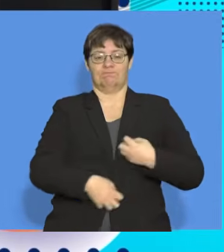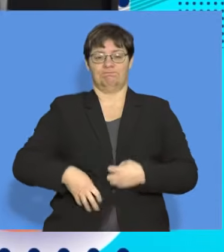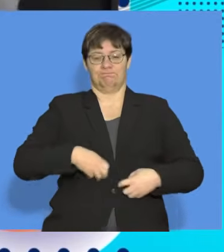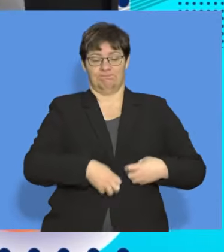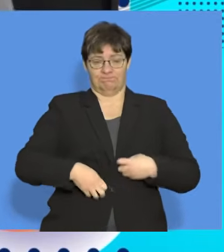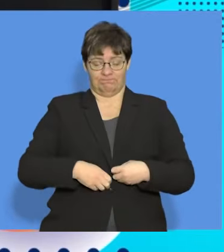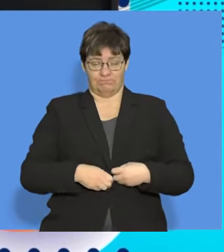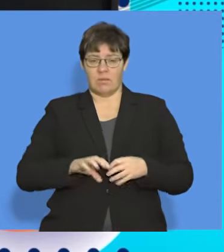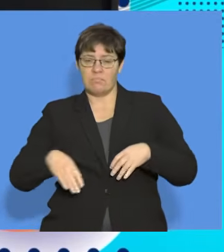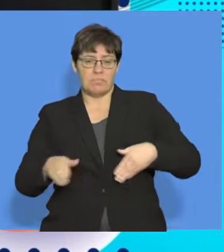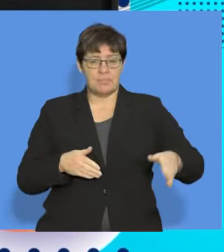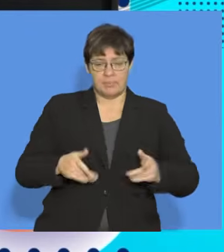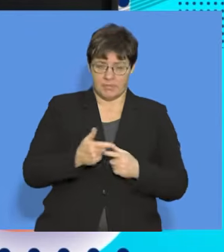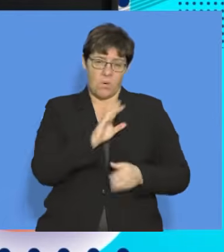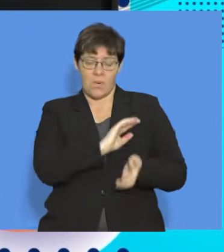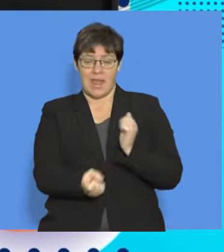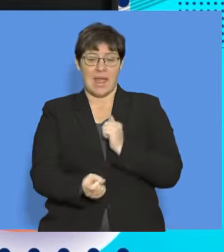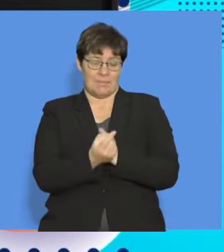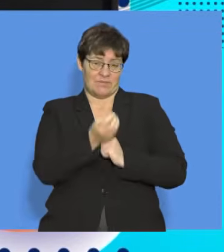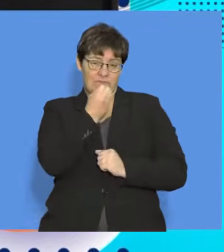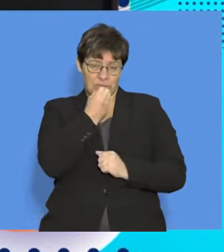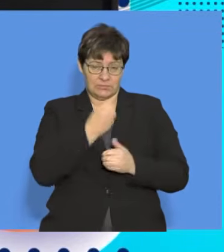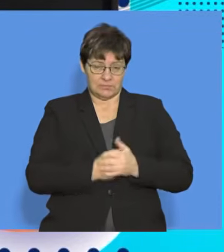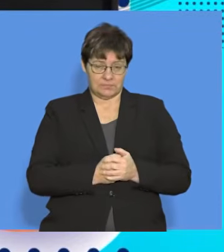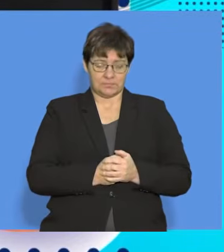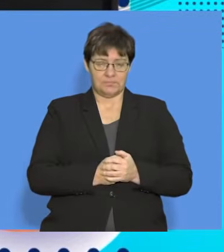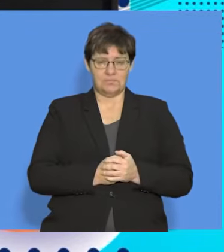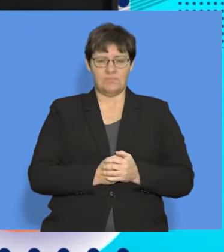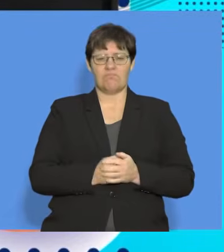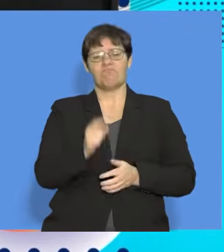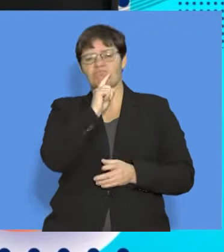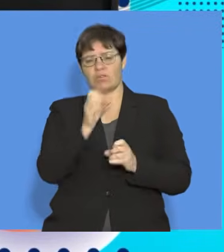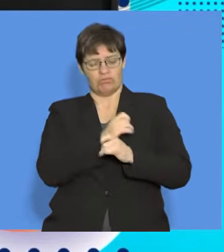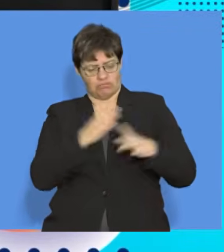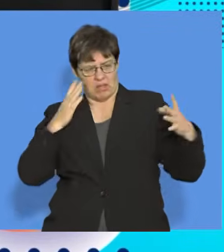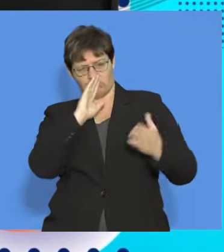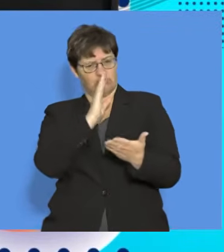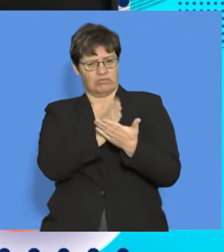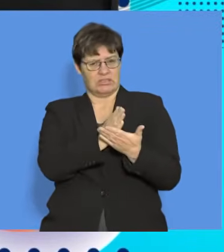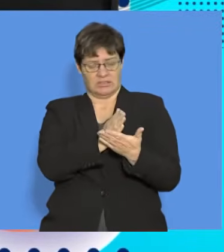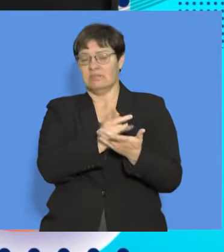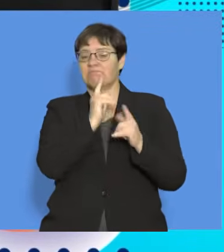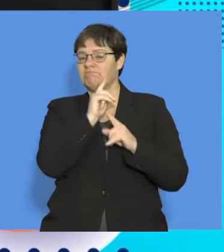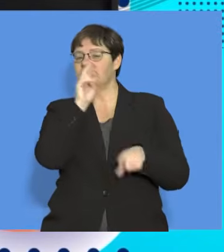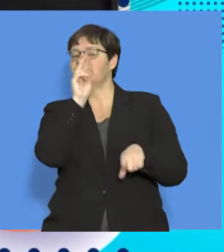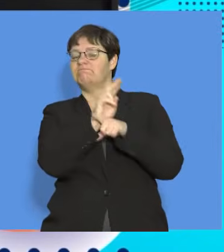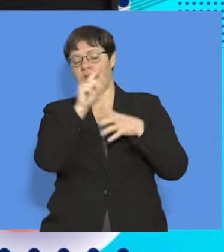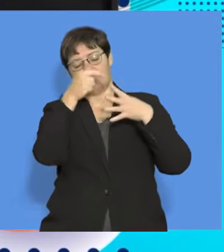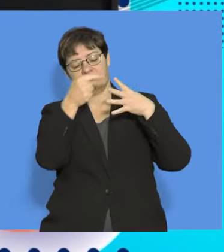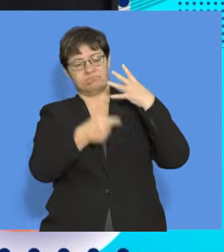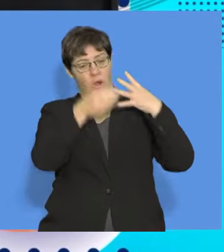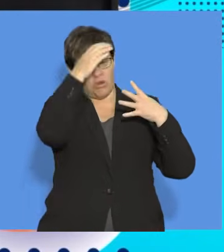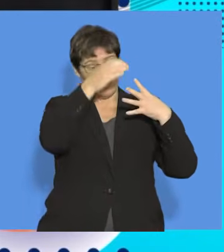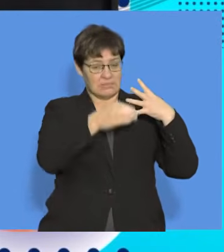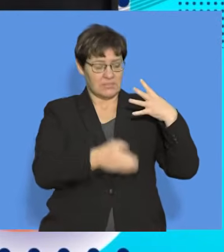process of digestion in terms of what happens to food. So let's get straight into the lesson and have an overview of the main concepts